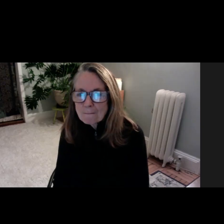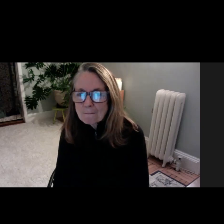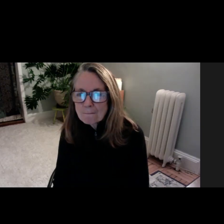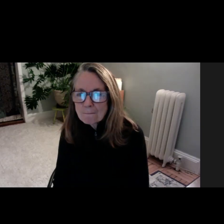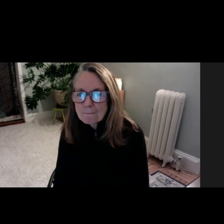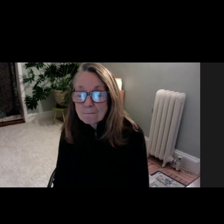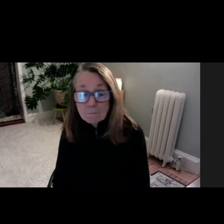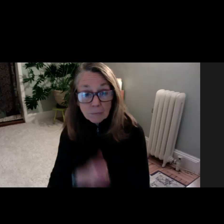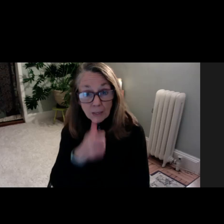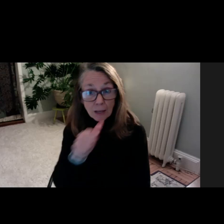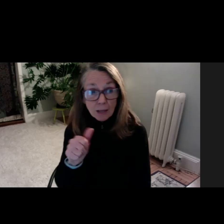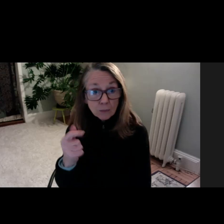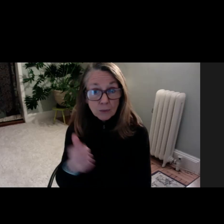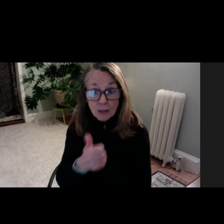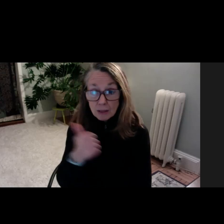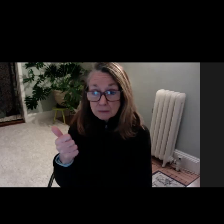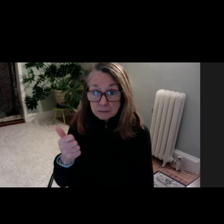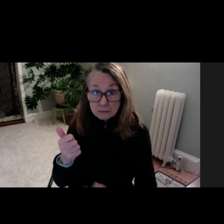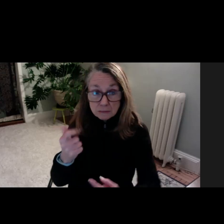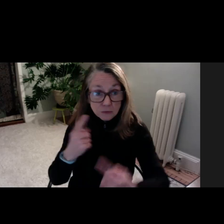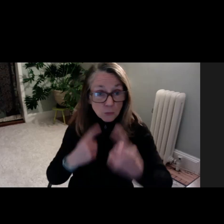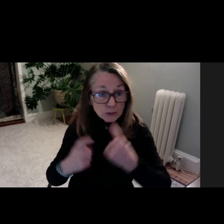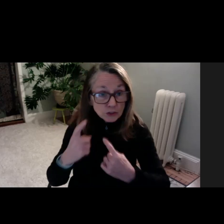Anyone else have any question?